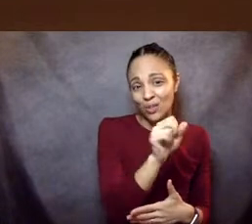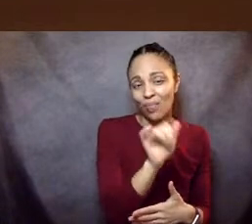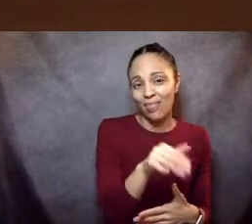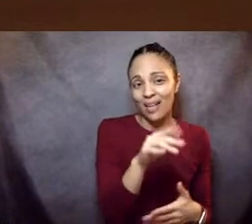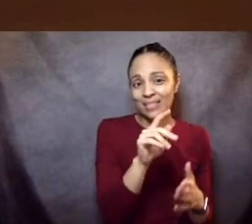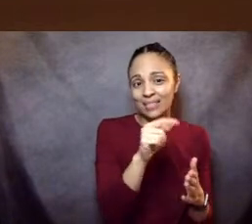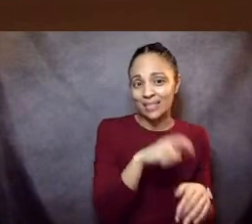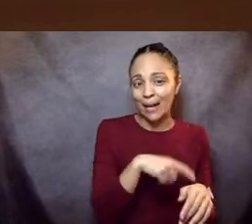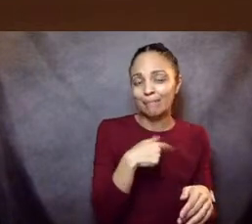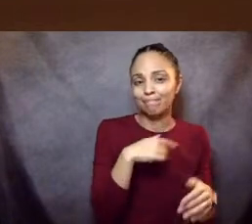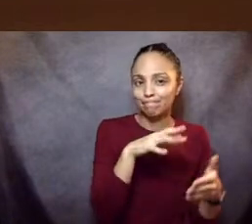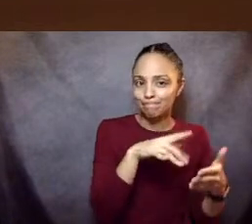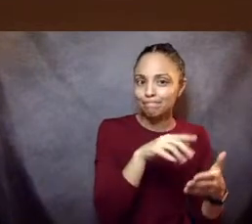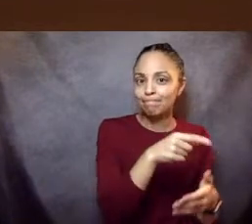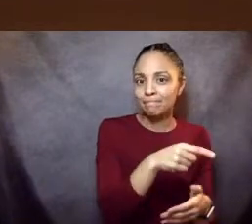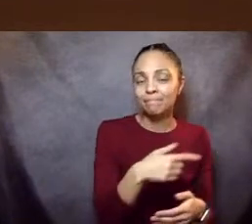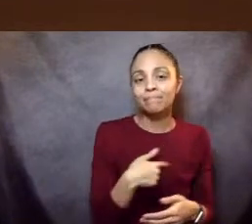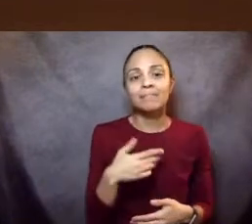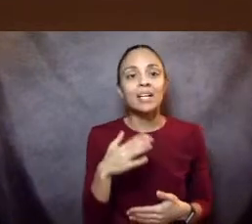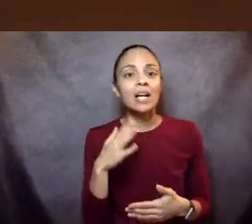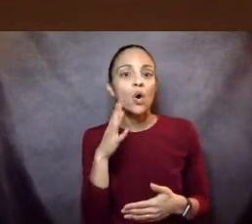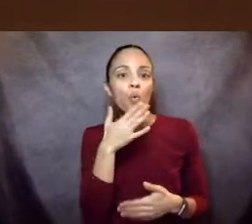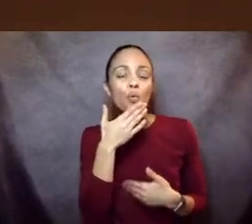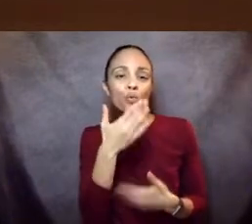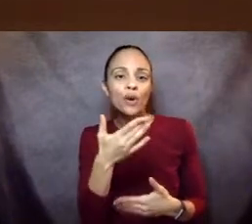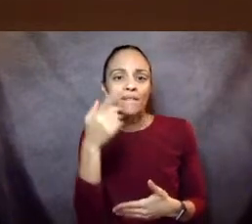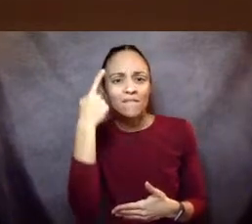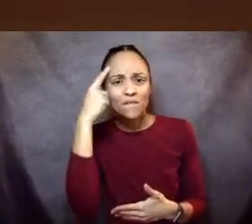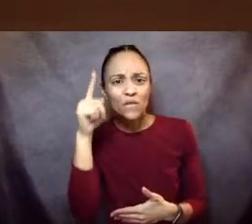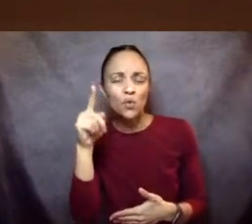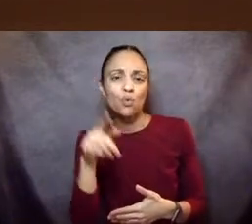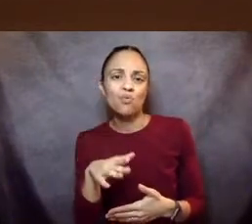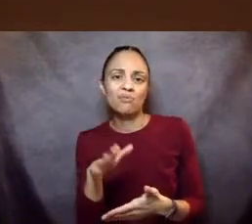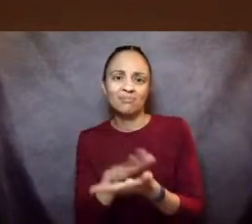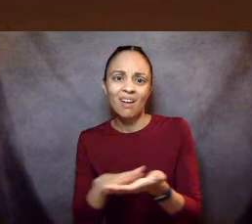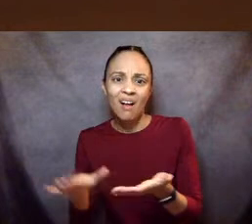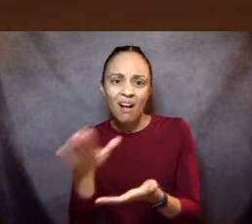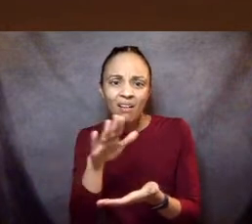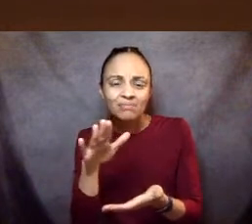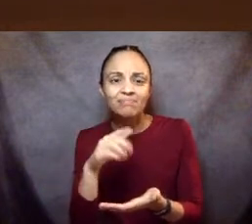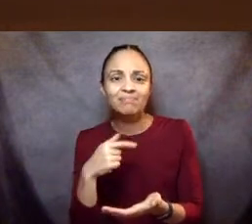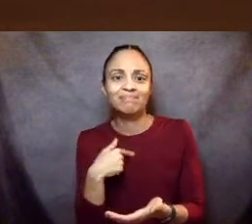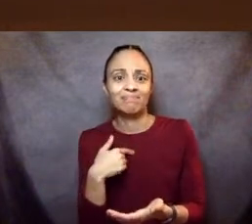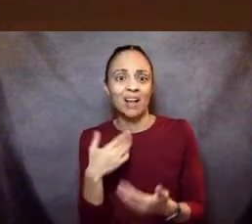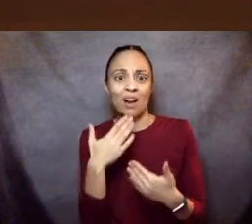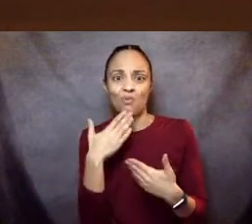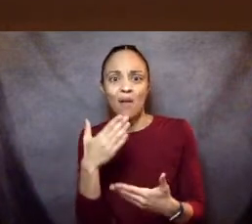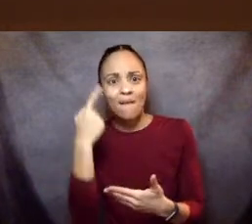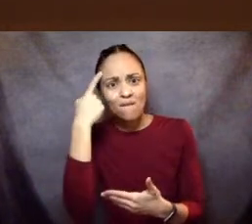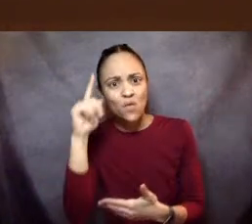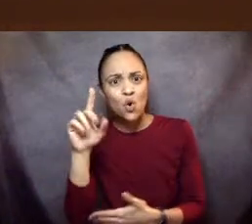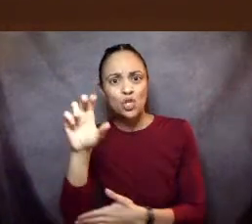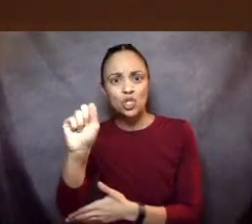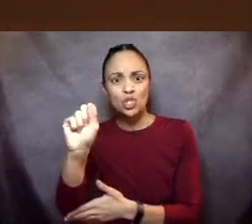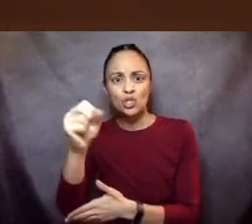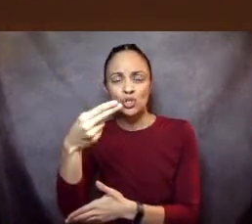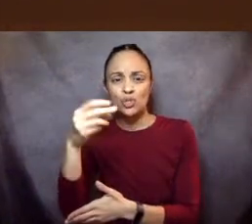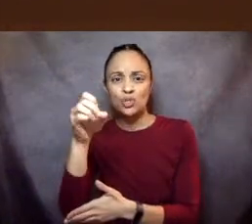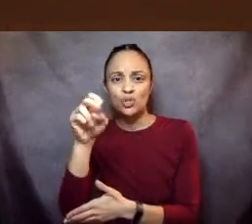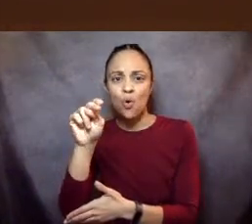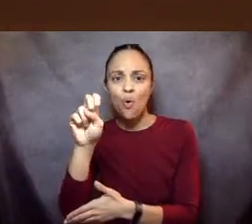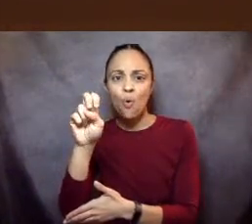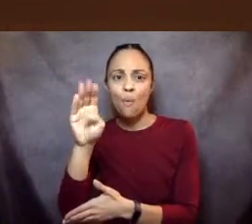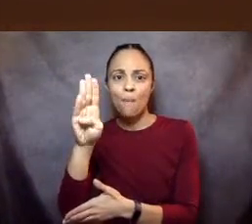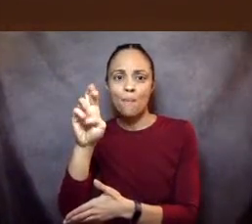College, where I did my undergraduate work. I'm grateful for the Schomburg Library, because I spent